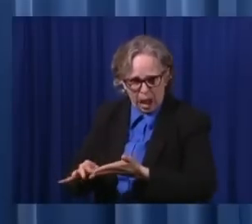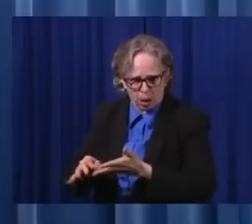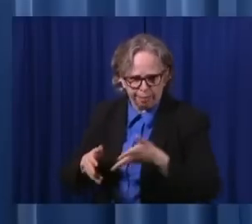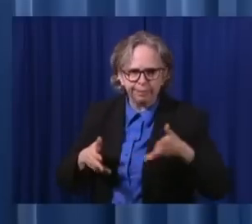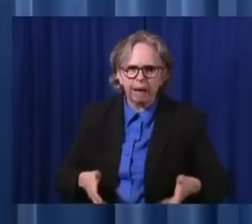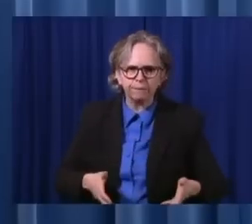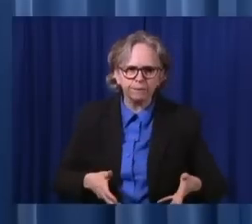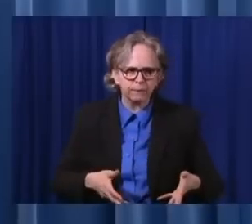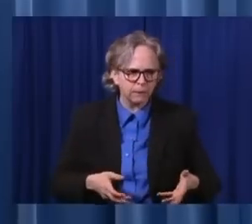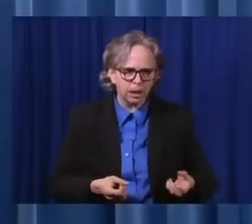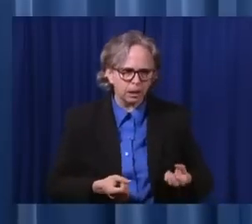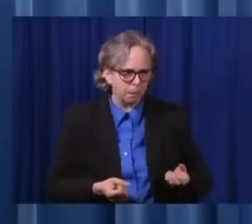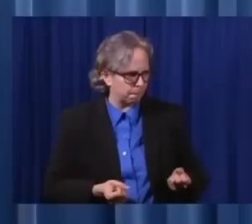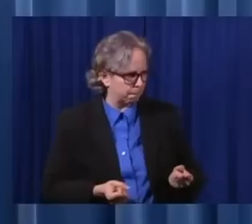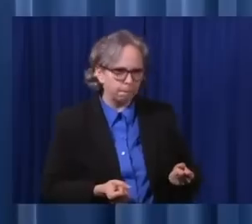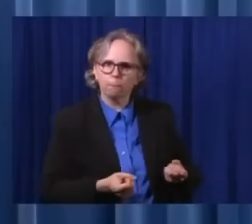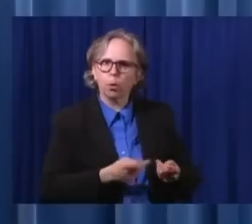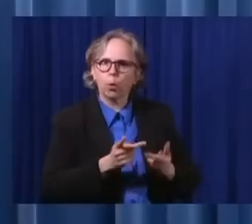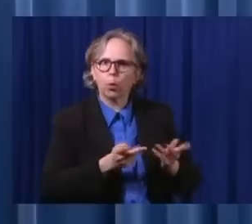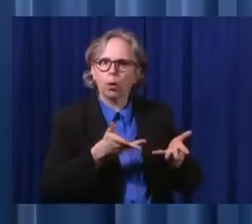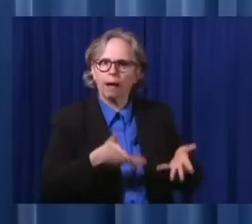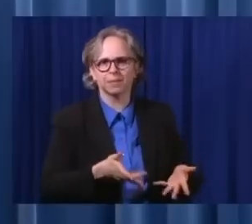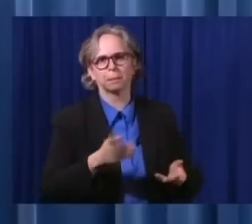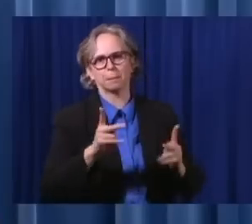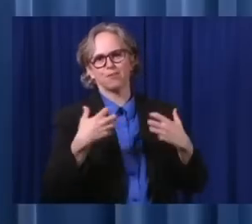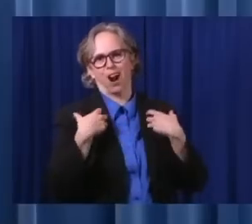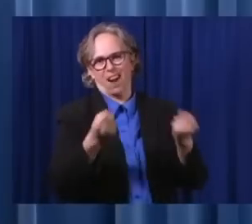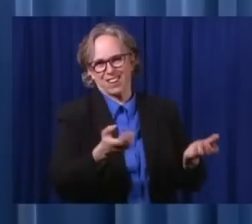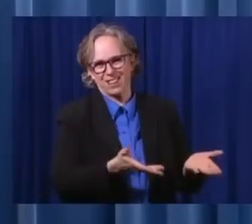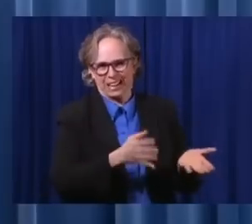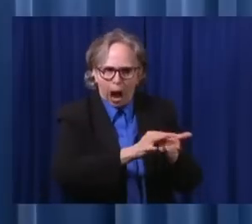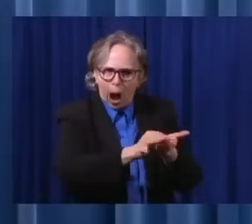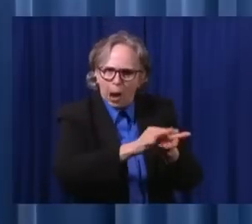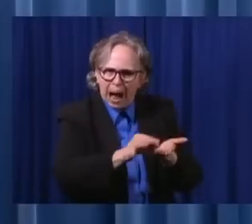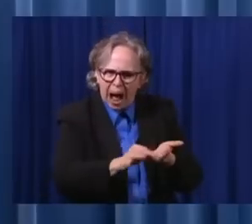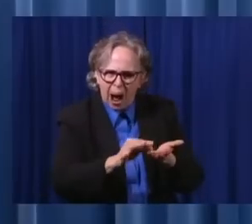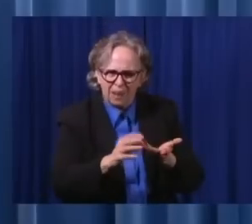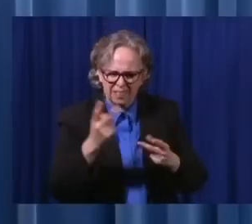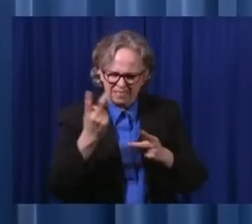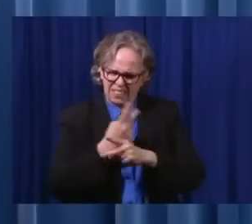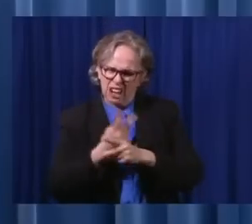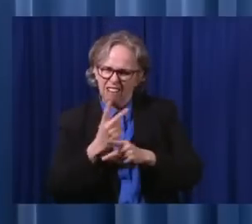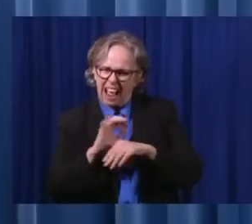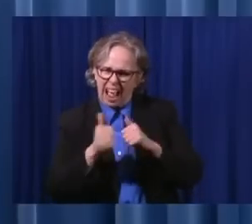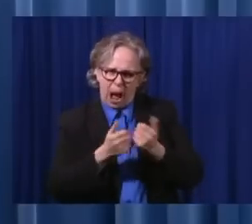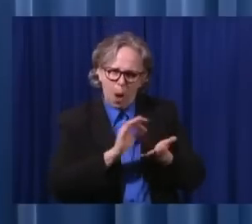obviously have recovered. So, you can just kind of do the math